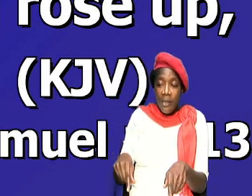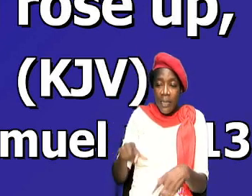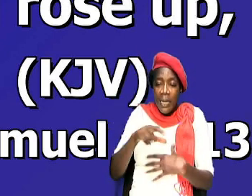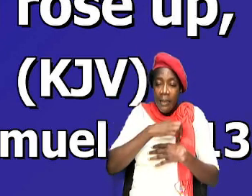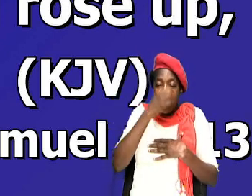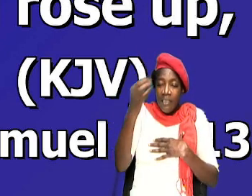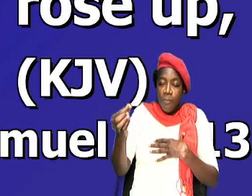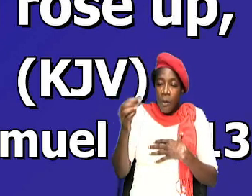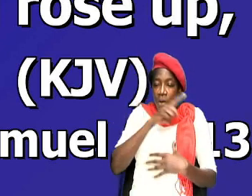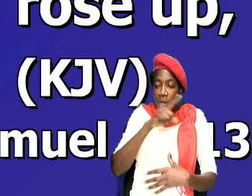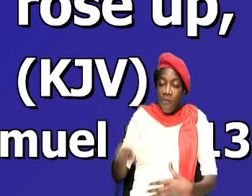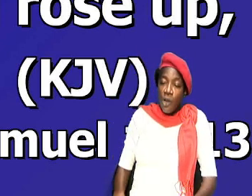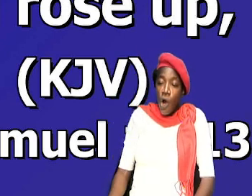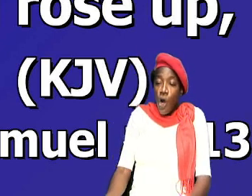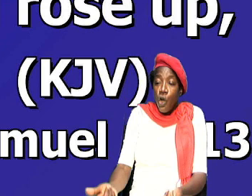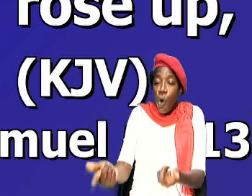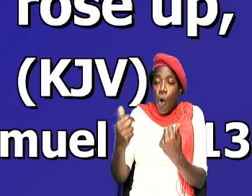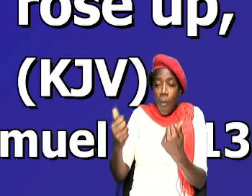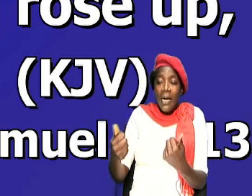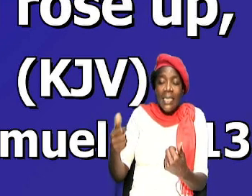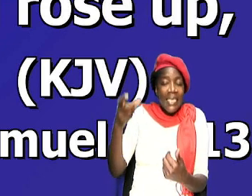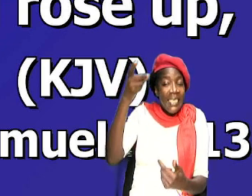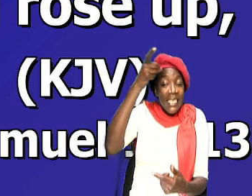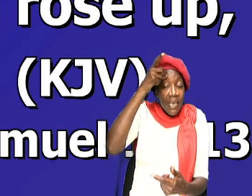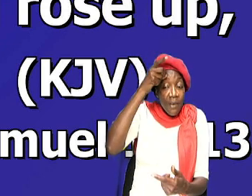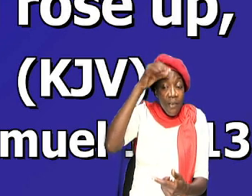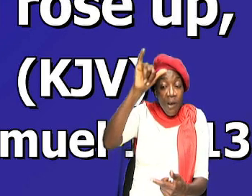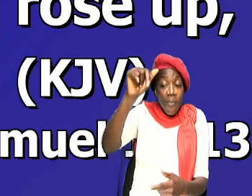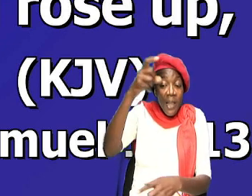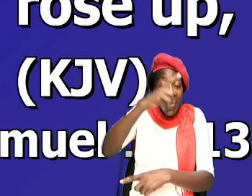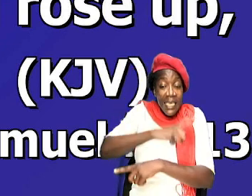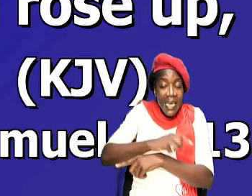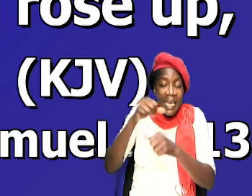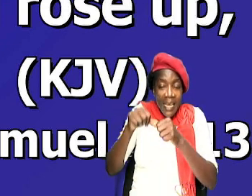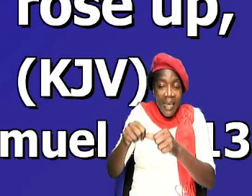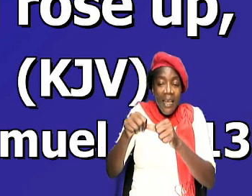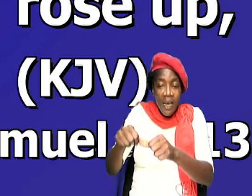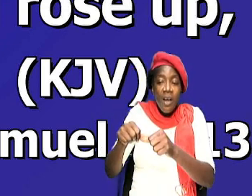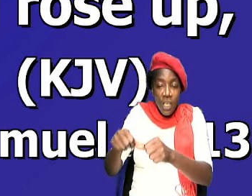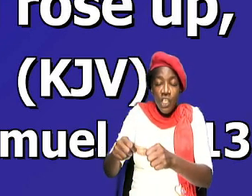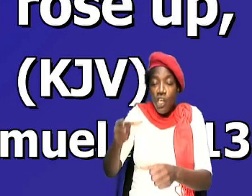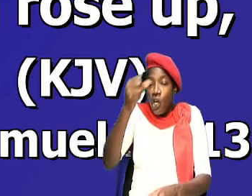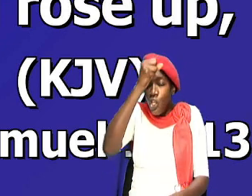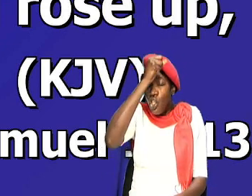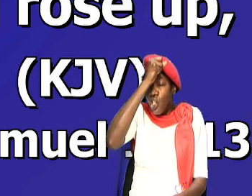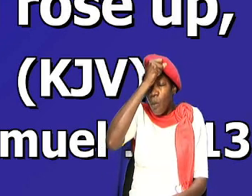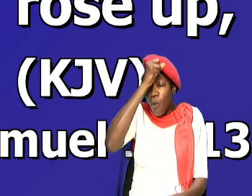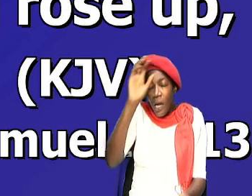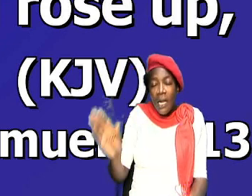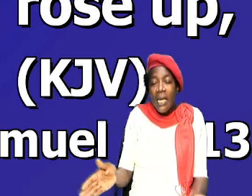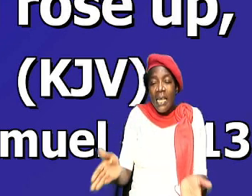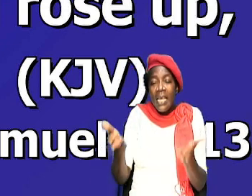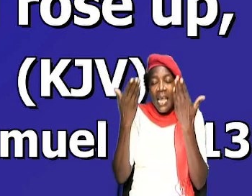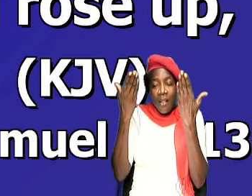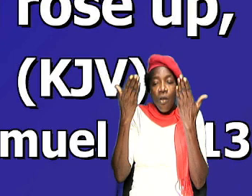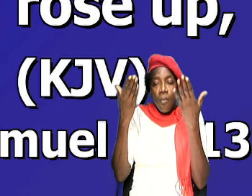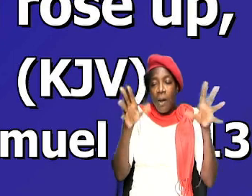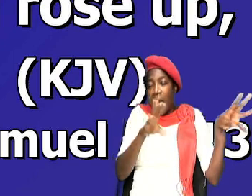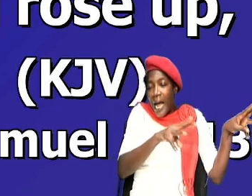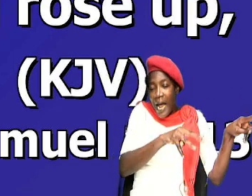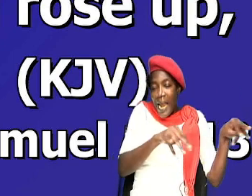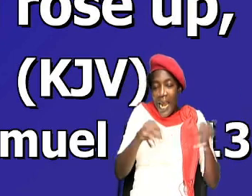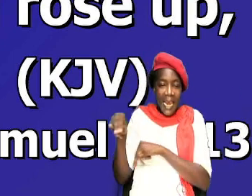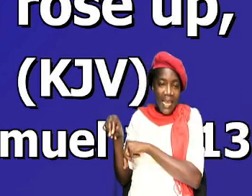Lord came upon David from that day forward. So Samuel rose up and went to